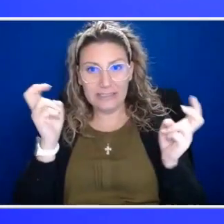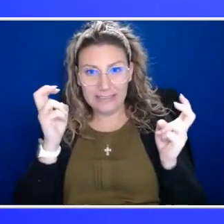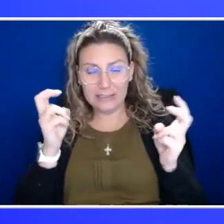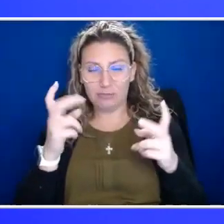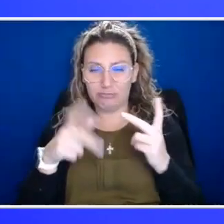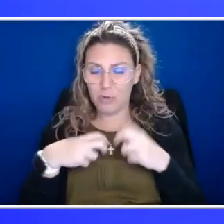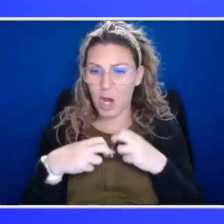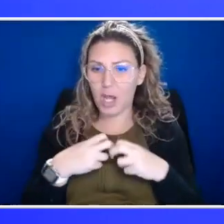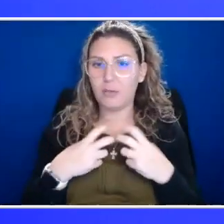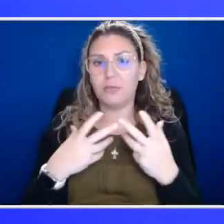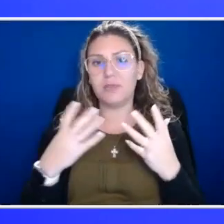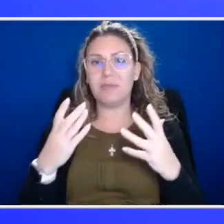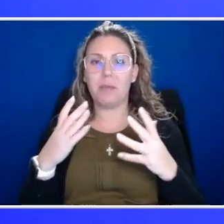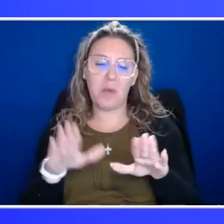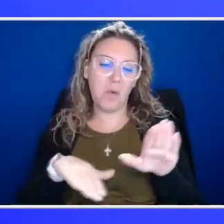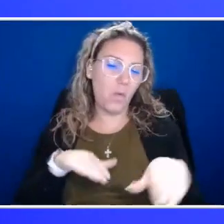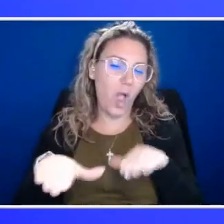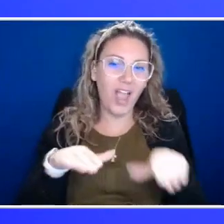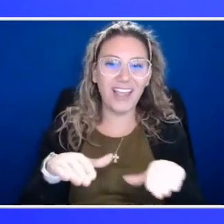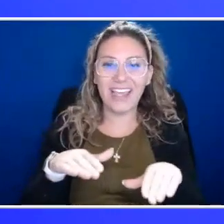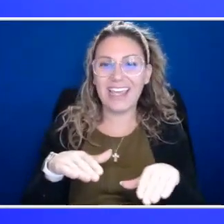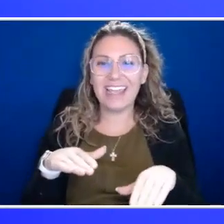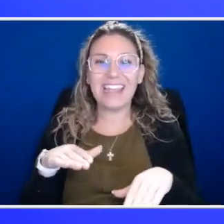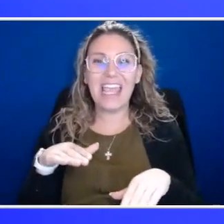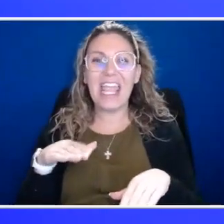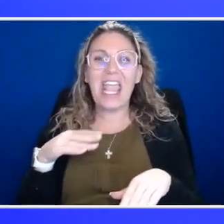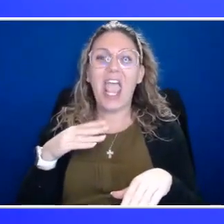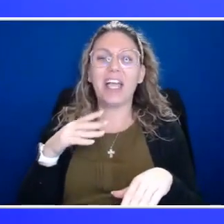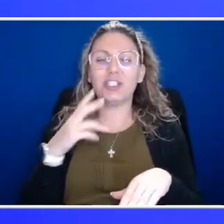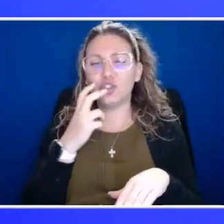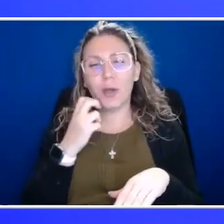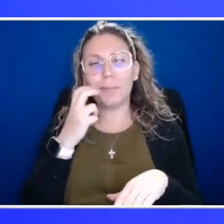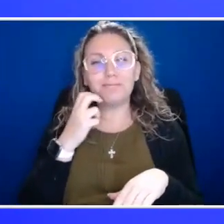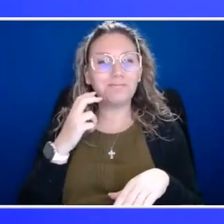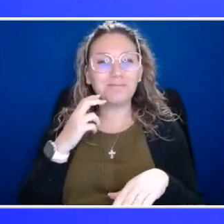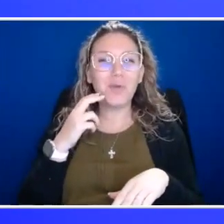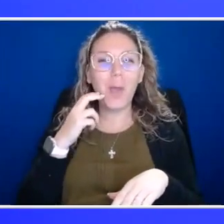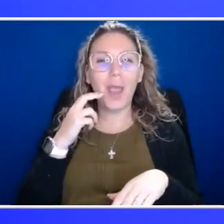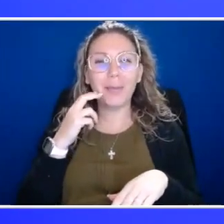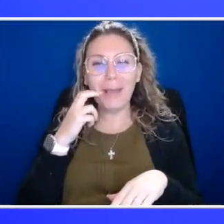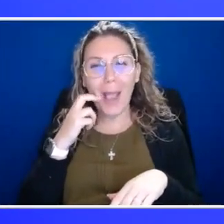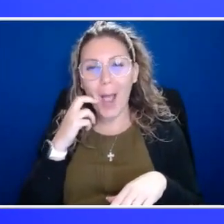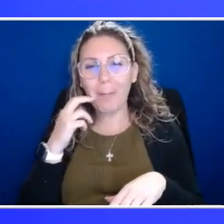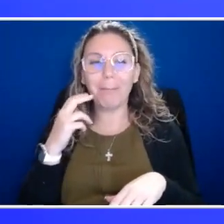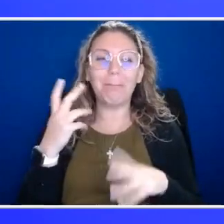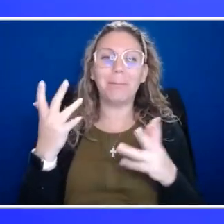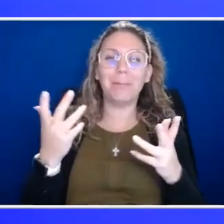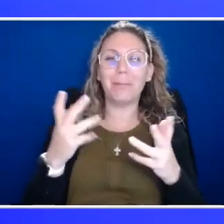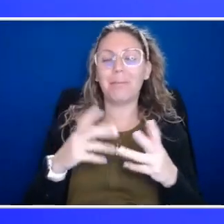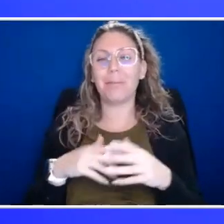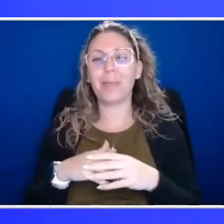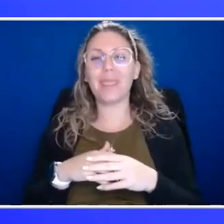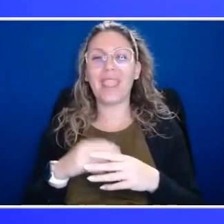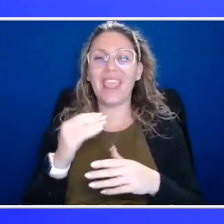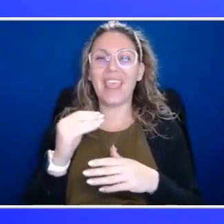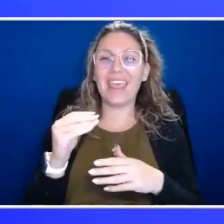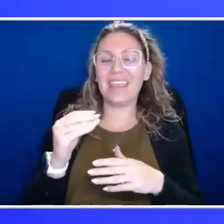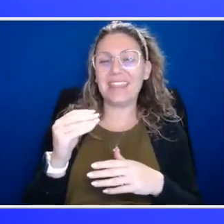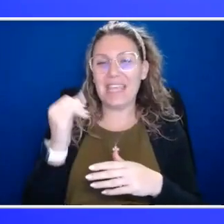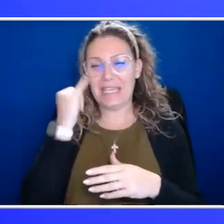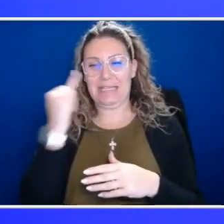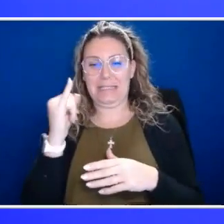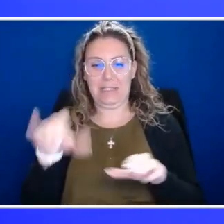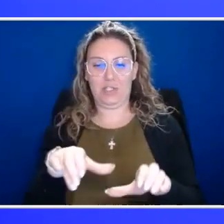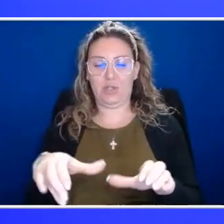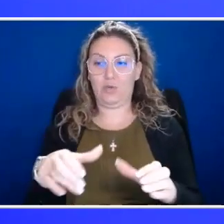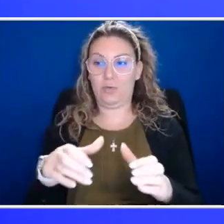about walking and chewing gum, at least I do for my kids. So it's the idea of being able to do multiple things at a time, and as you walk, right, you